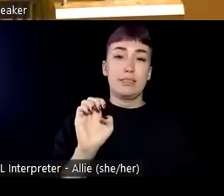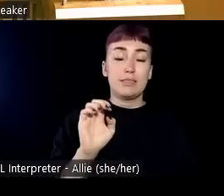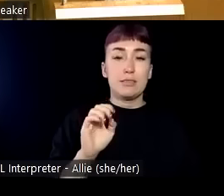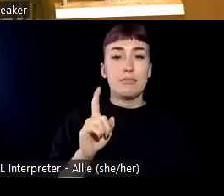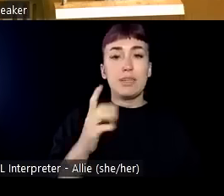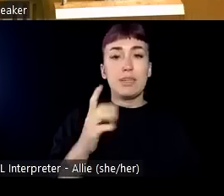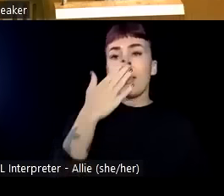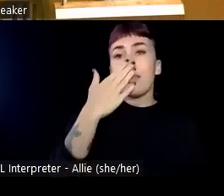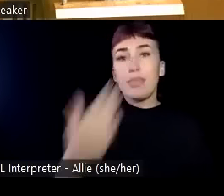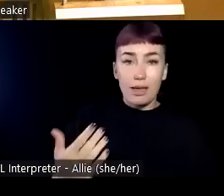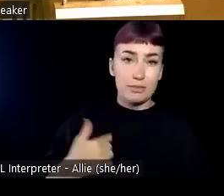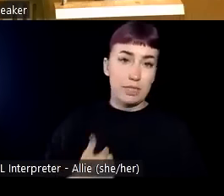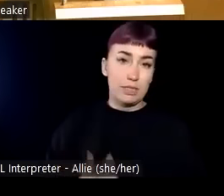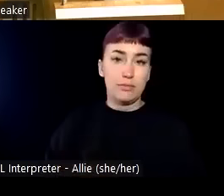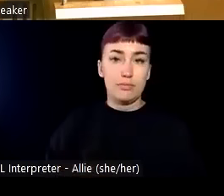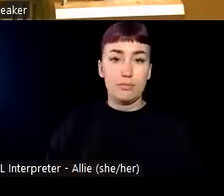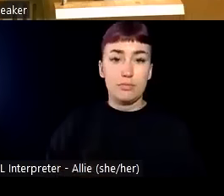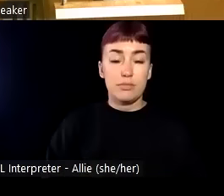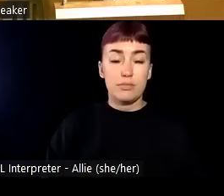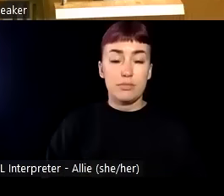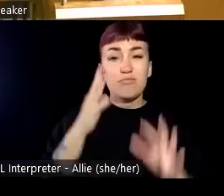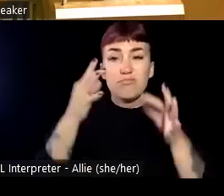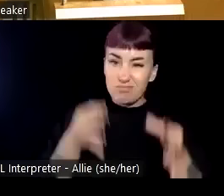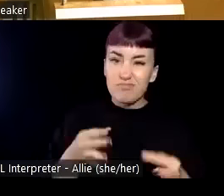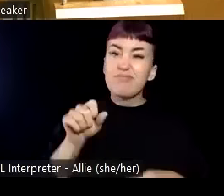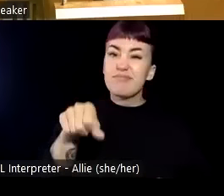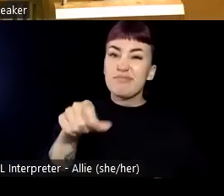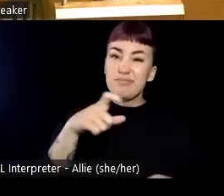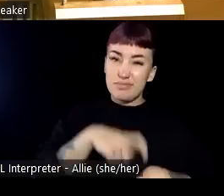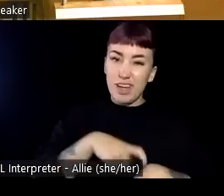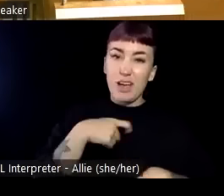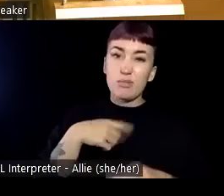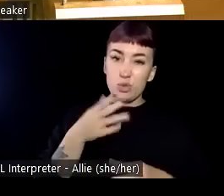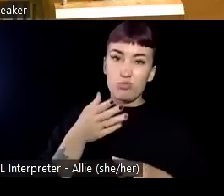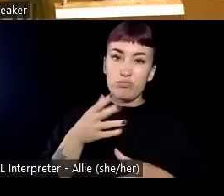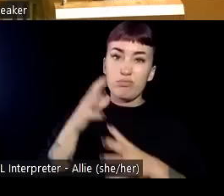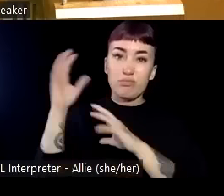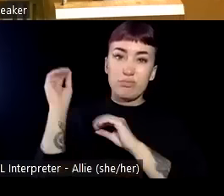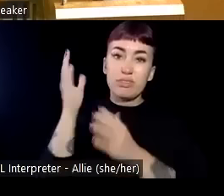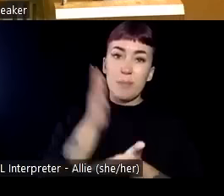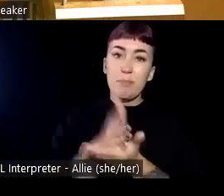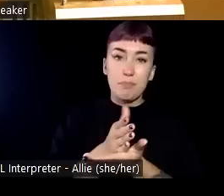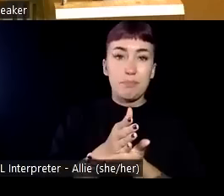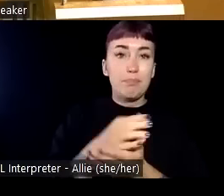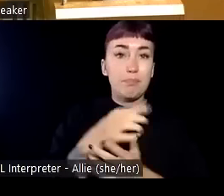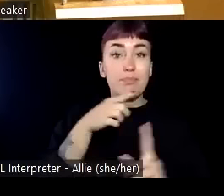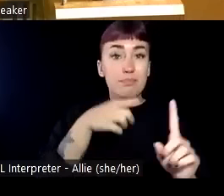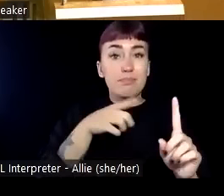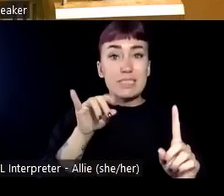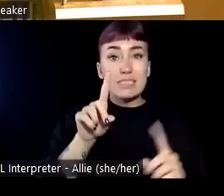me. He decided it was time to stop, and he did.